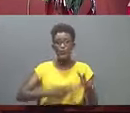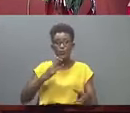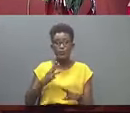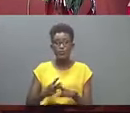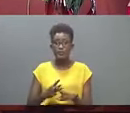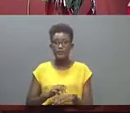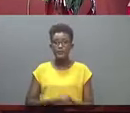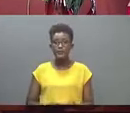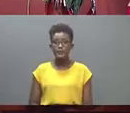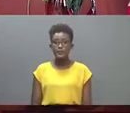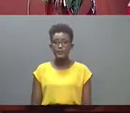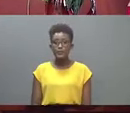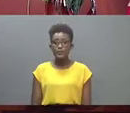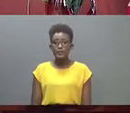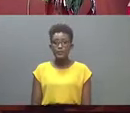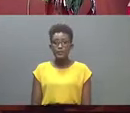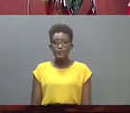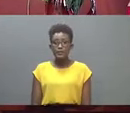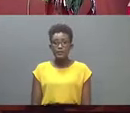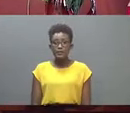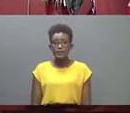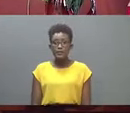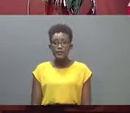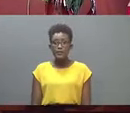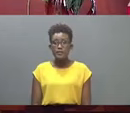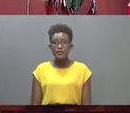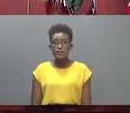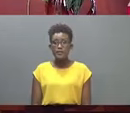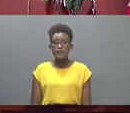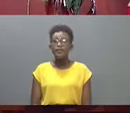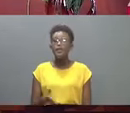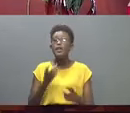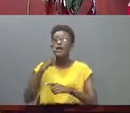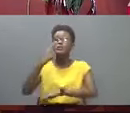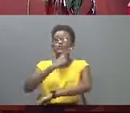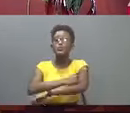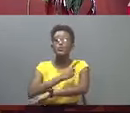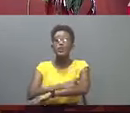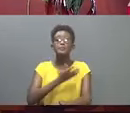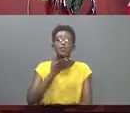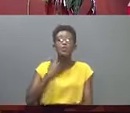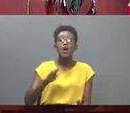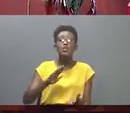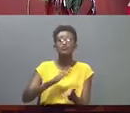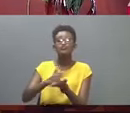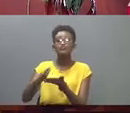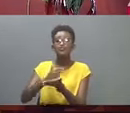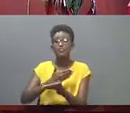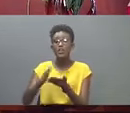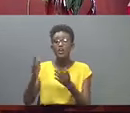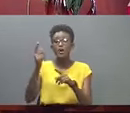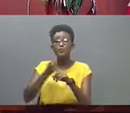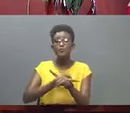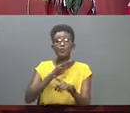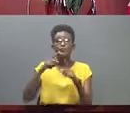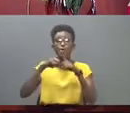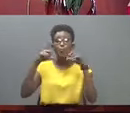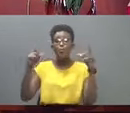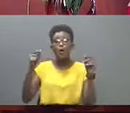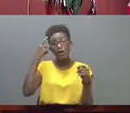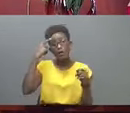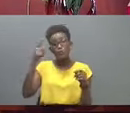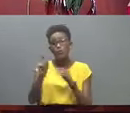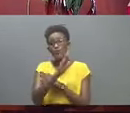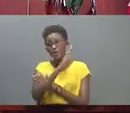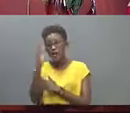za Afrika kugira ngo Afrika ibone umucyo ukomeye wa Yesu Kristo. Today I would like to share from the Word of God, from the book of